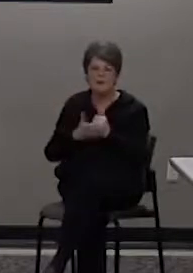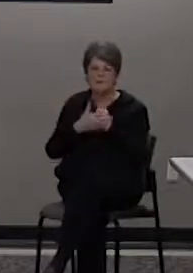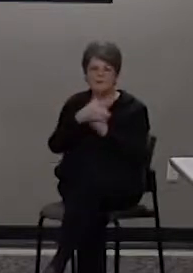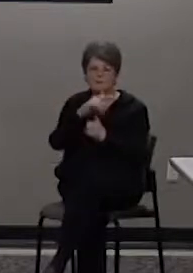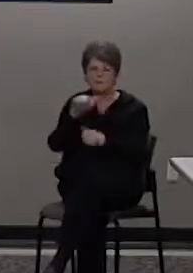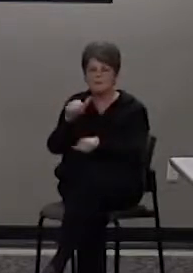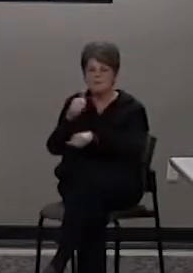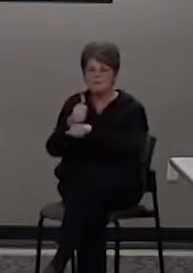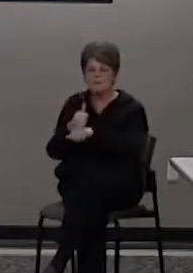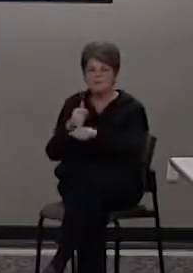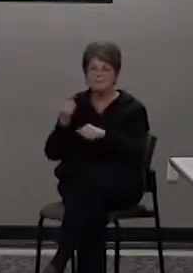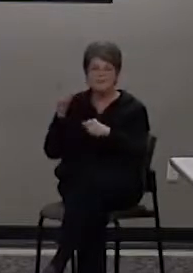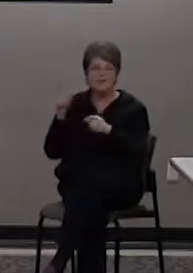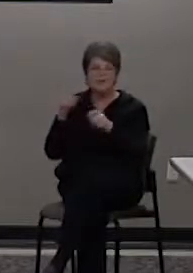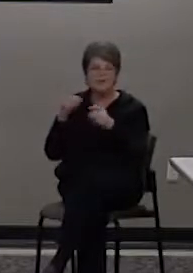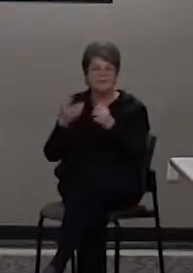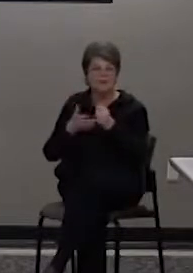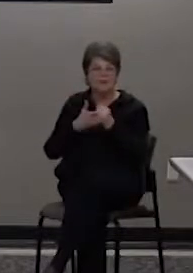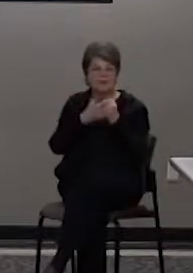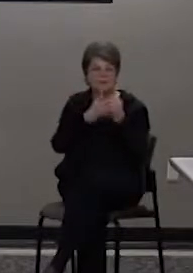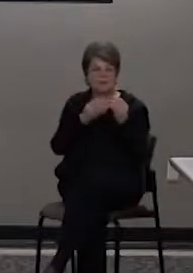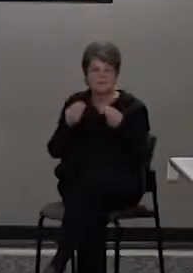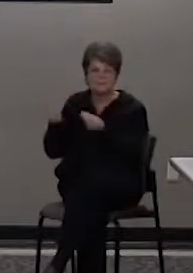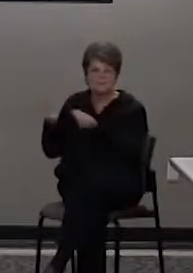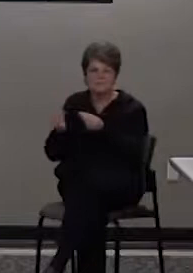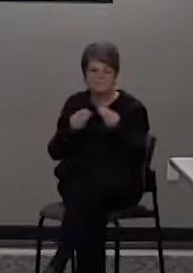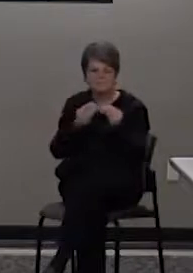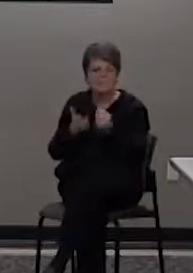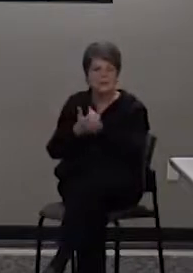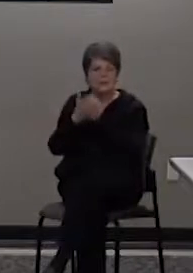up? How do they become the conduit to make that happen?